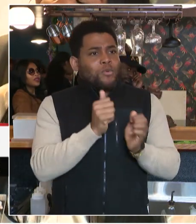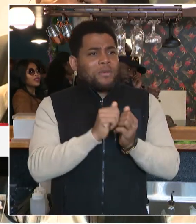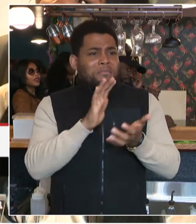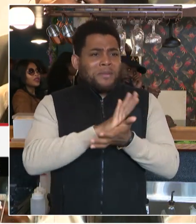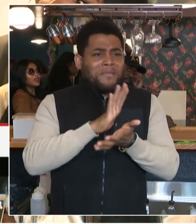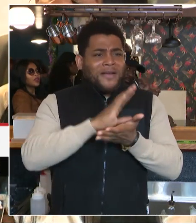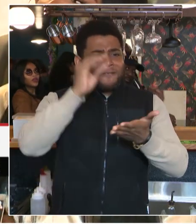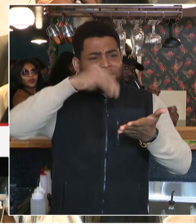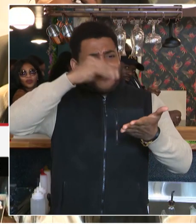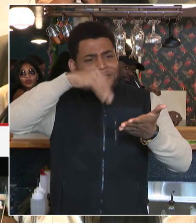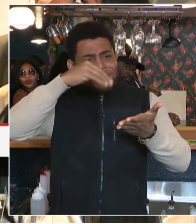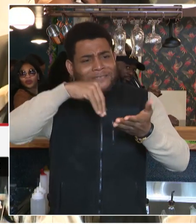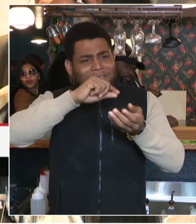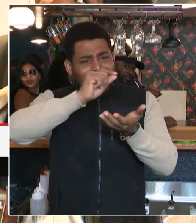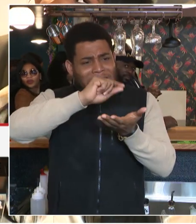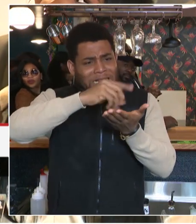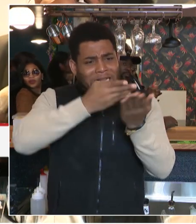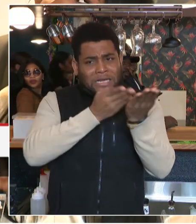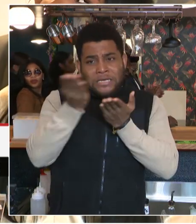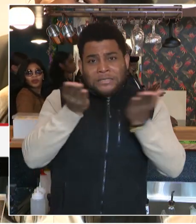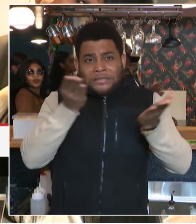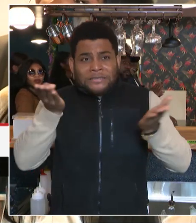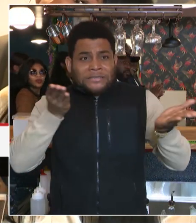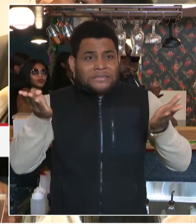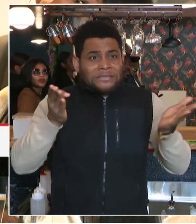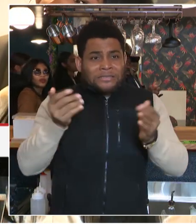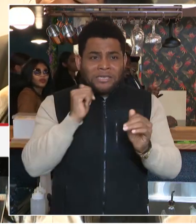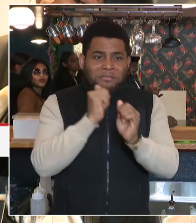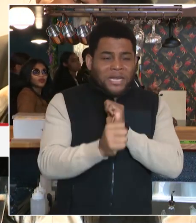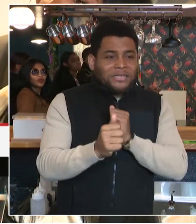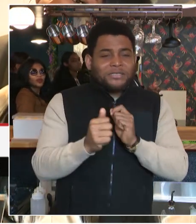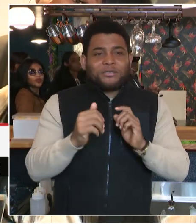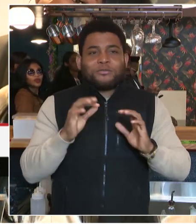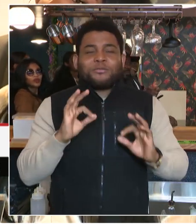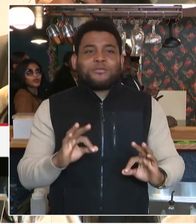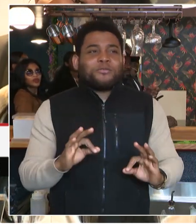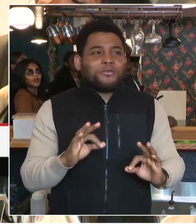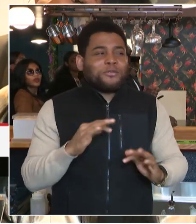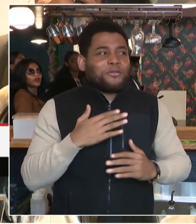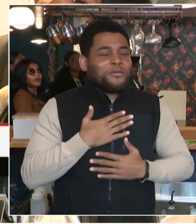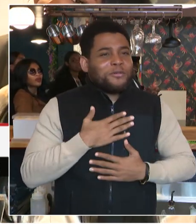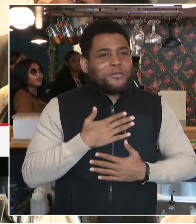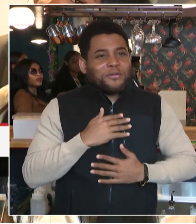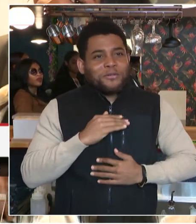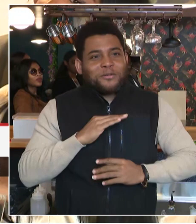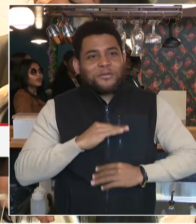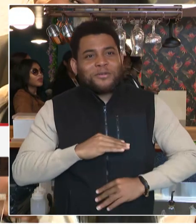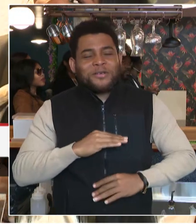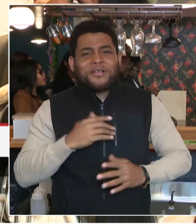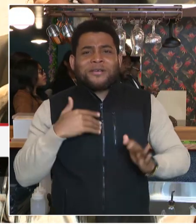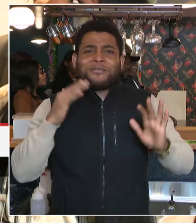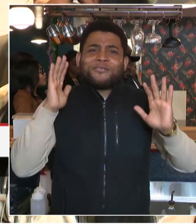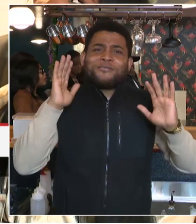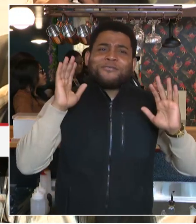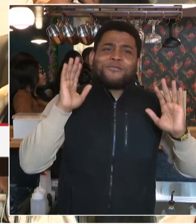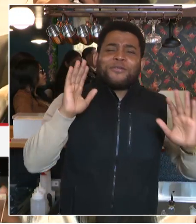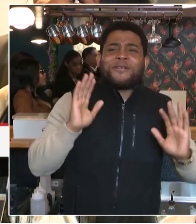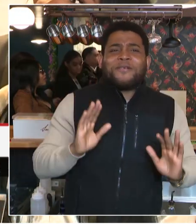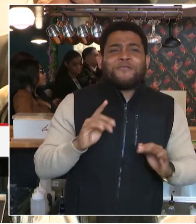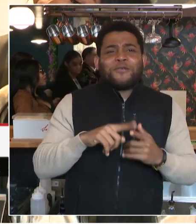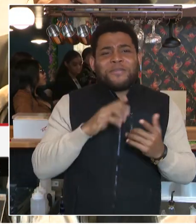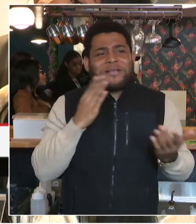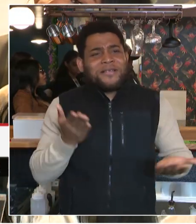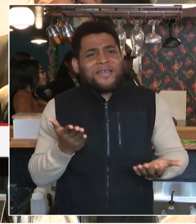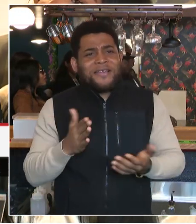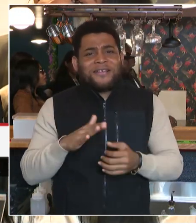all. We're bringing our full-service restaurant to this wonderful neighborhood, and speaking on behalf of my